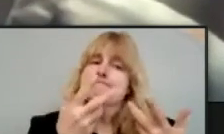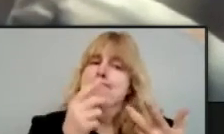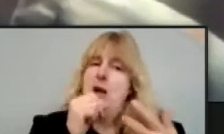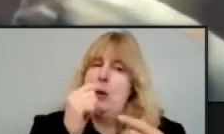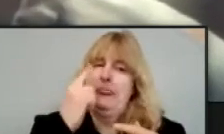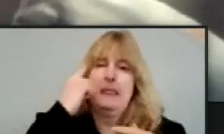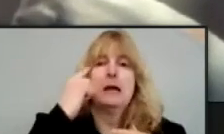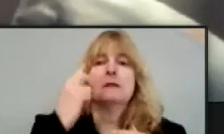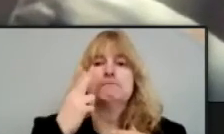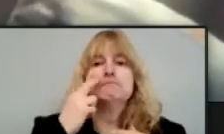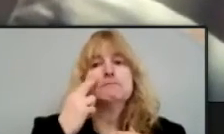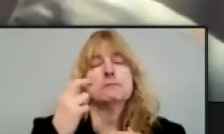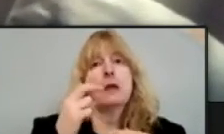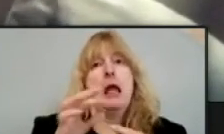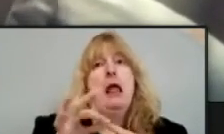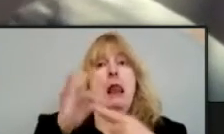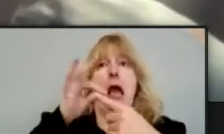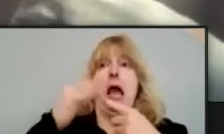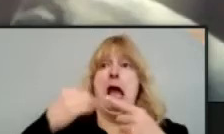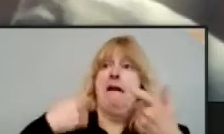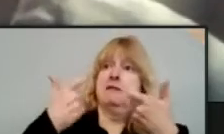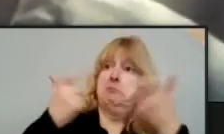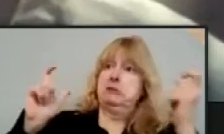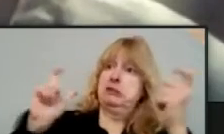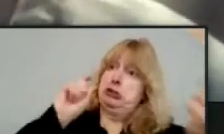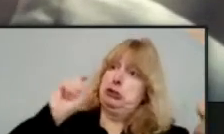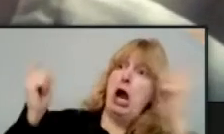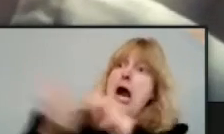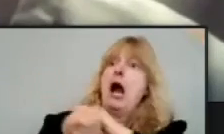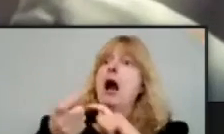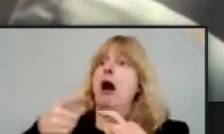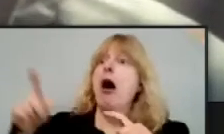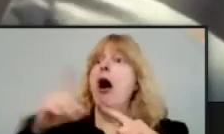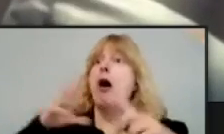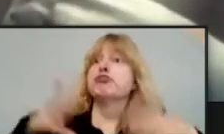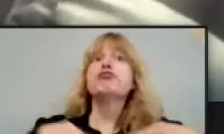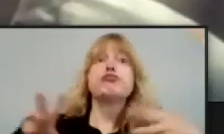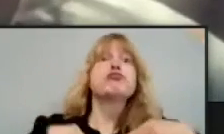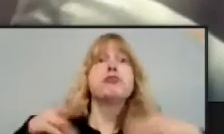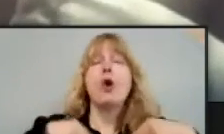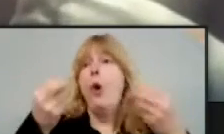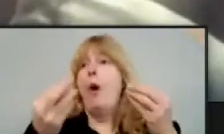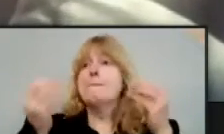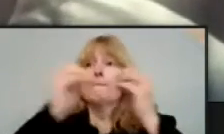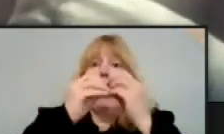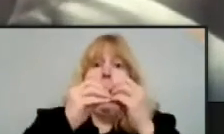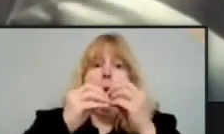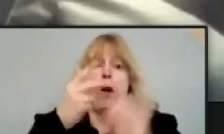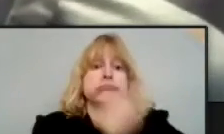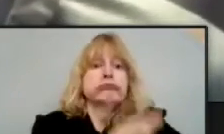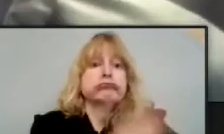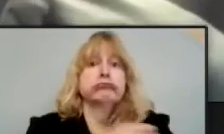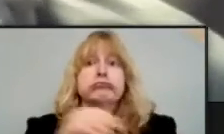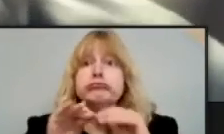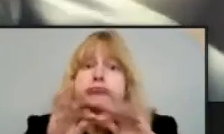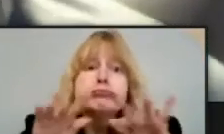regarding accessibility with the vaccine or acceptance of the vaccine. That's where I'm at right now.